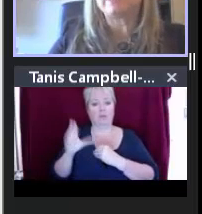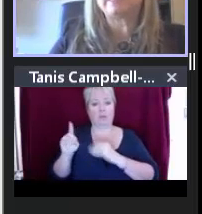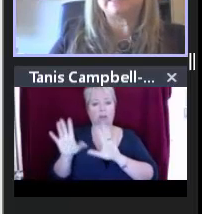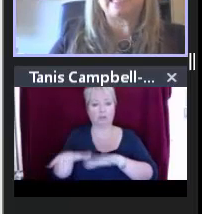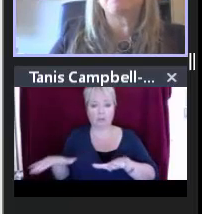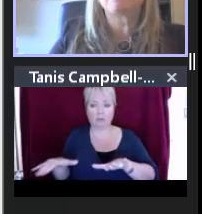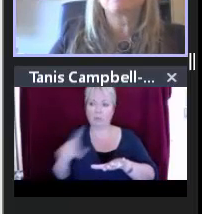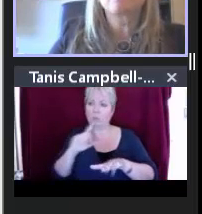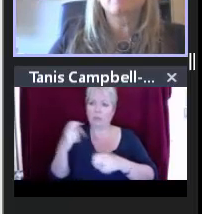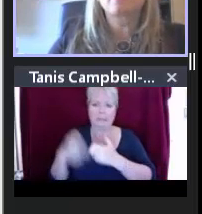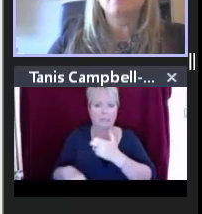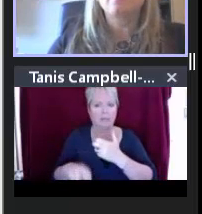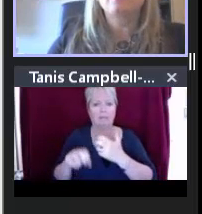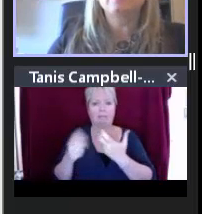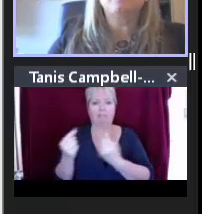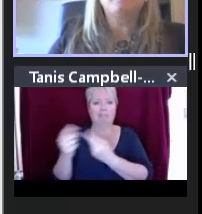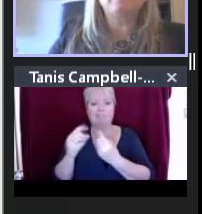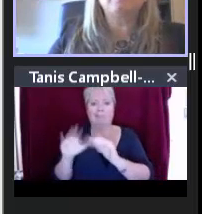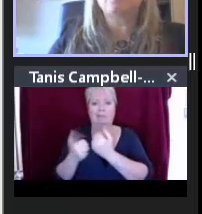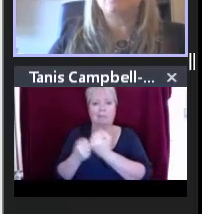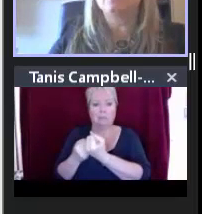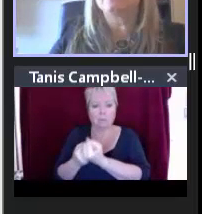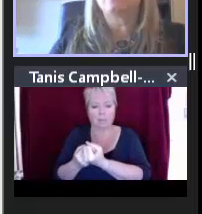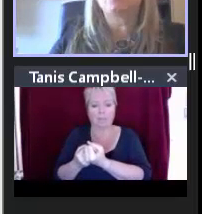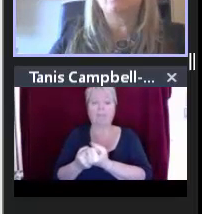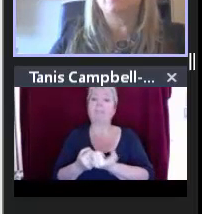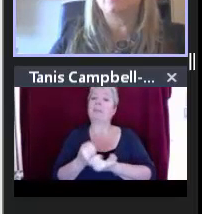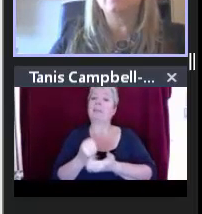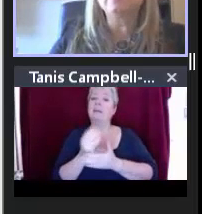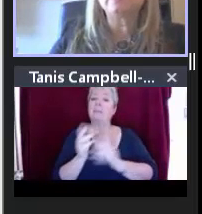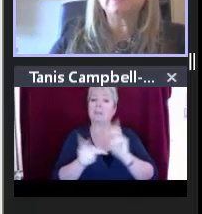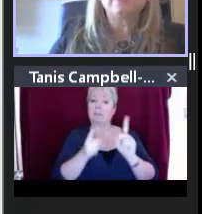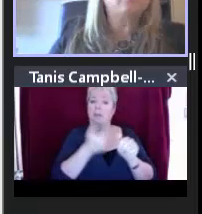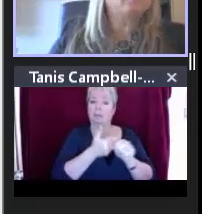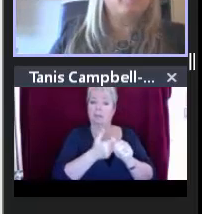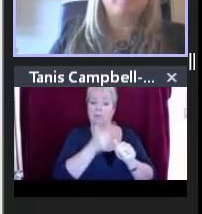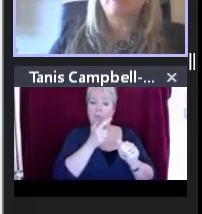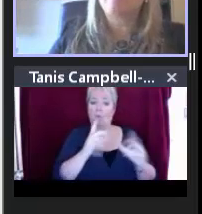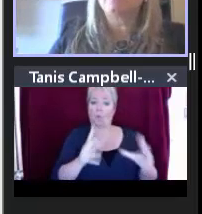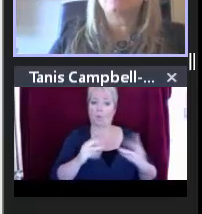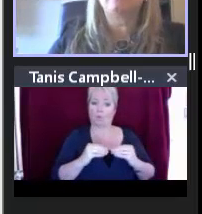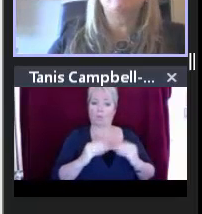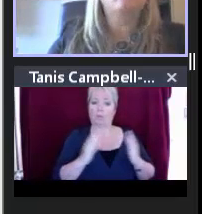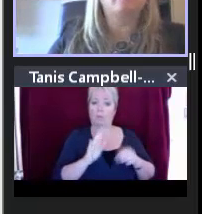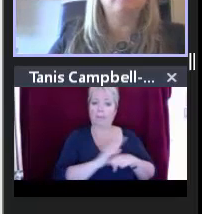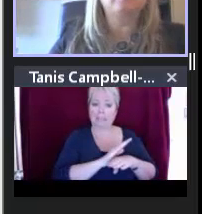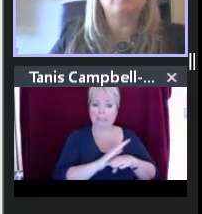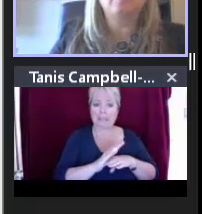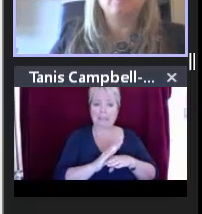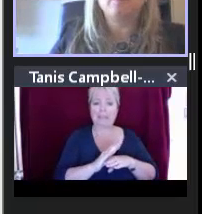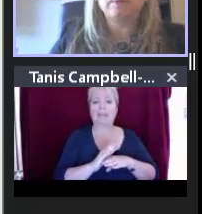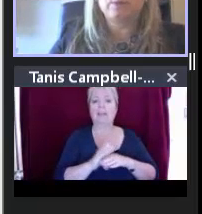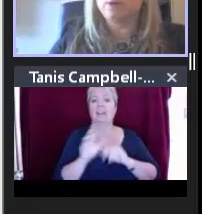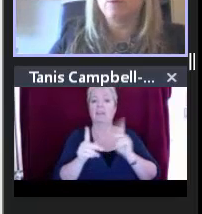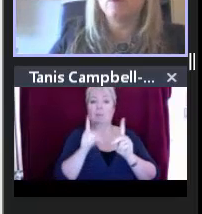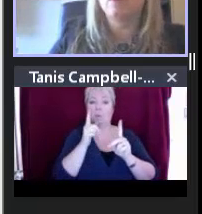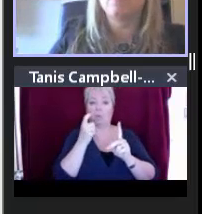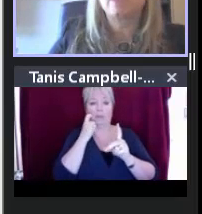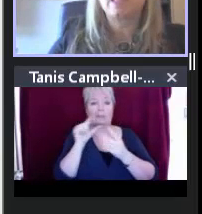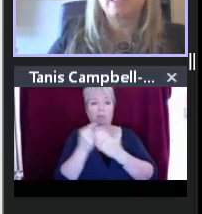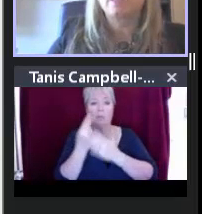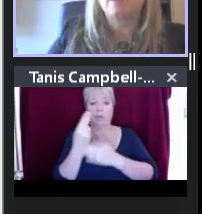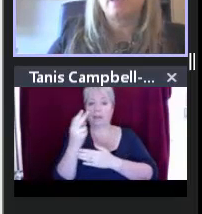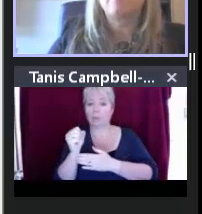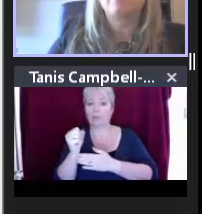challenge day to day. There's small business owners and entrepreneurs. There's people coming straight out of high school, so